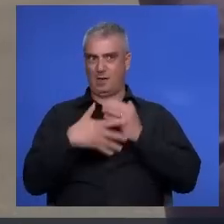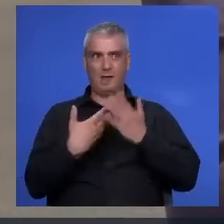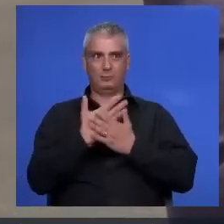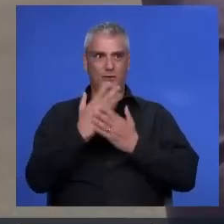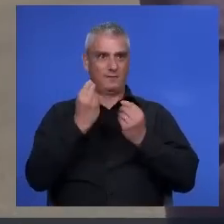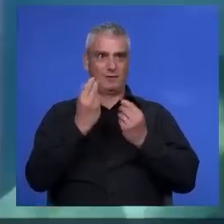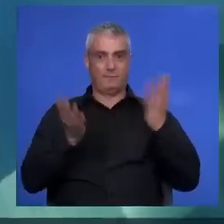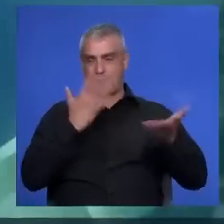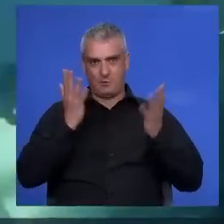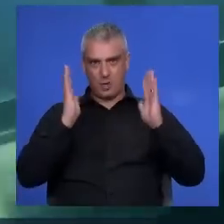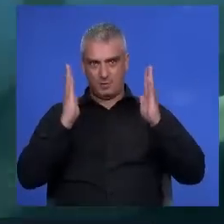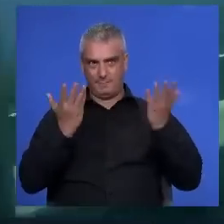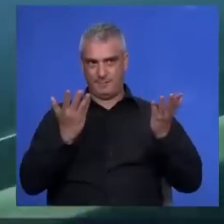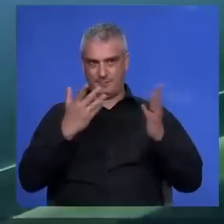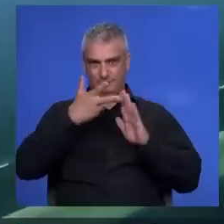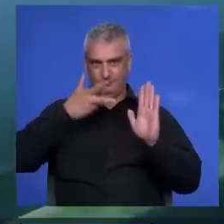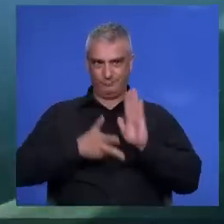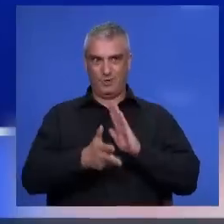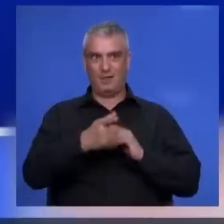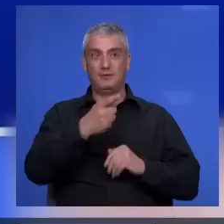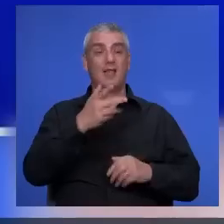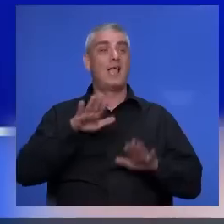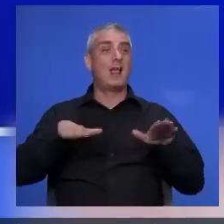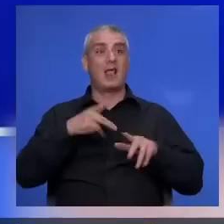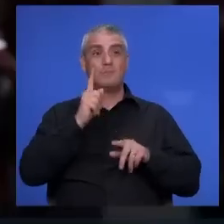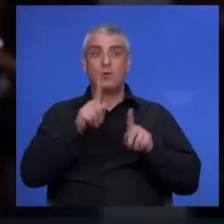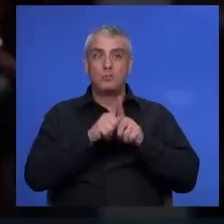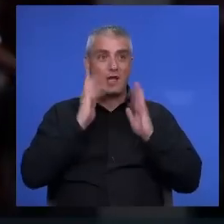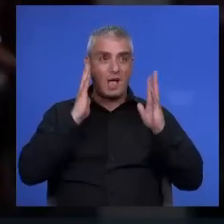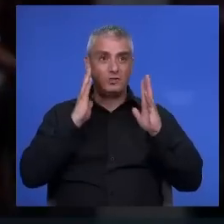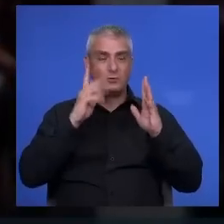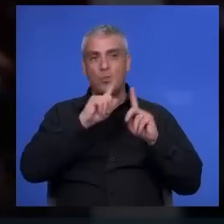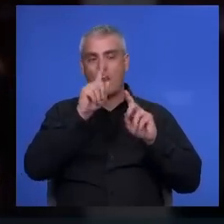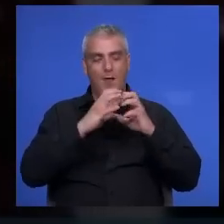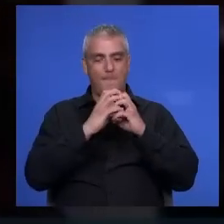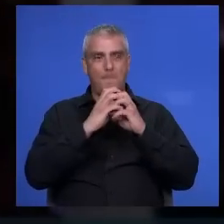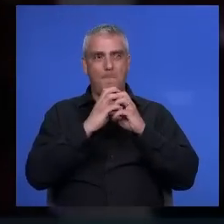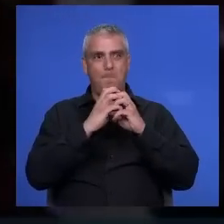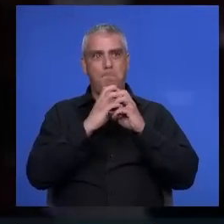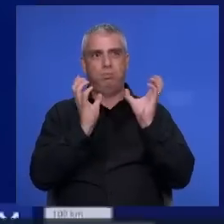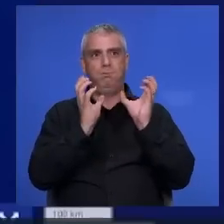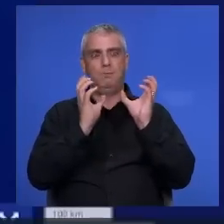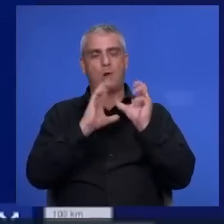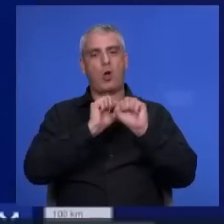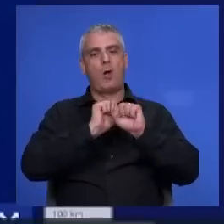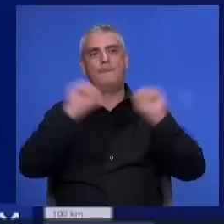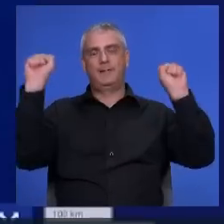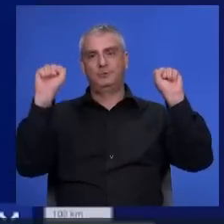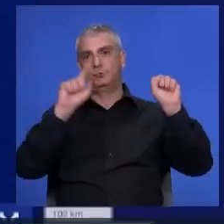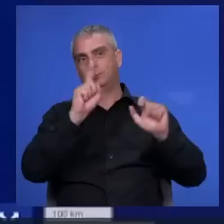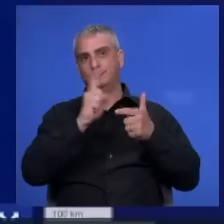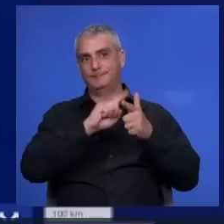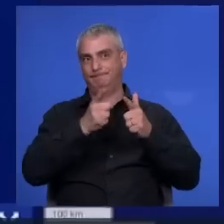maybe been rushed a little bit too much. The Navy says at about that same time, it detected sounds consistent with an implosion or